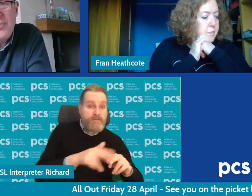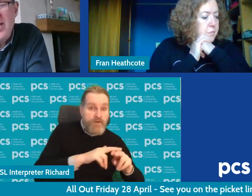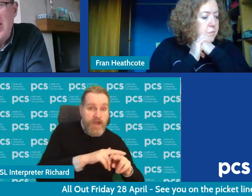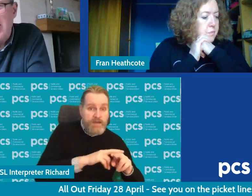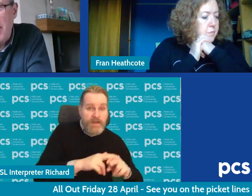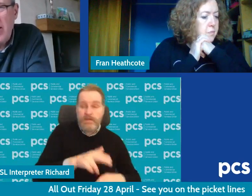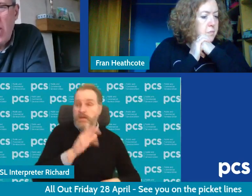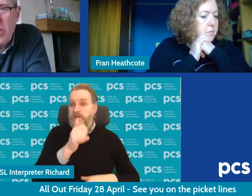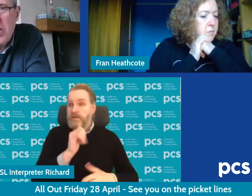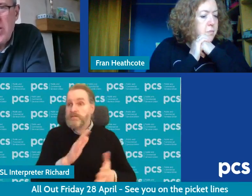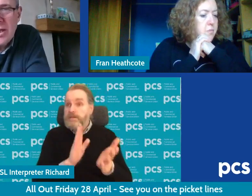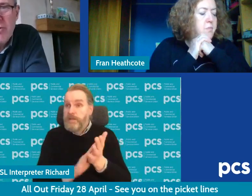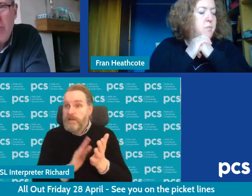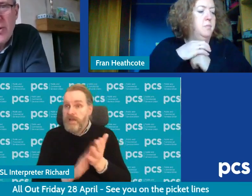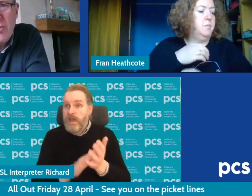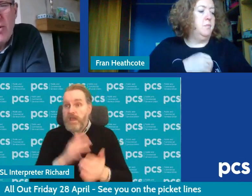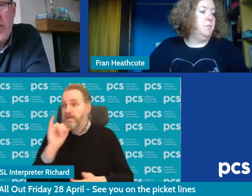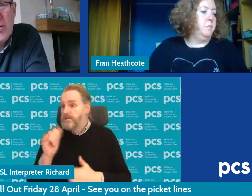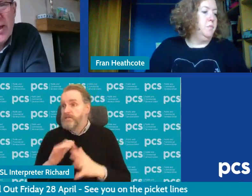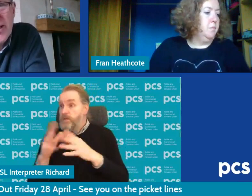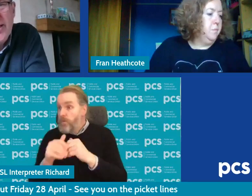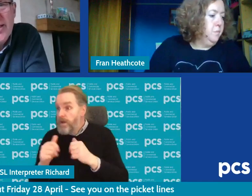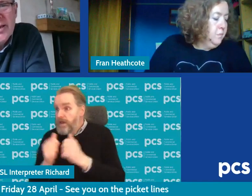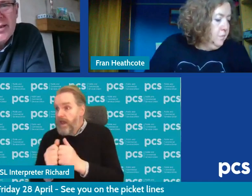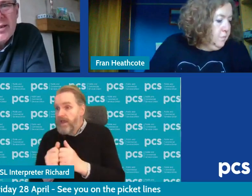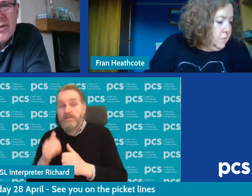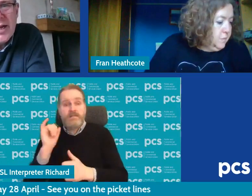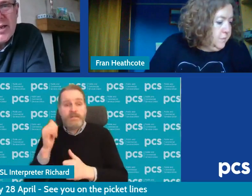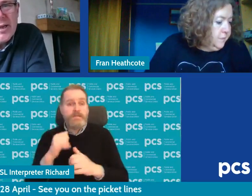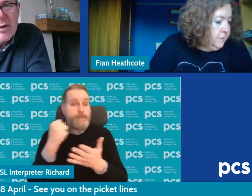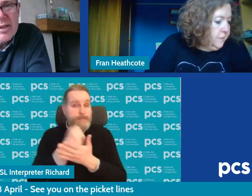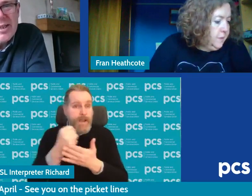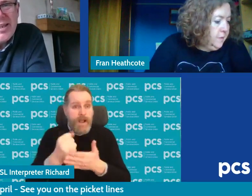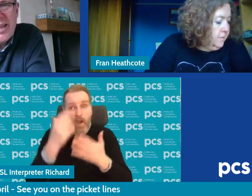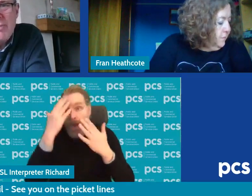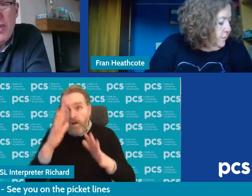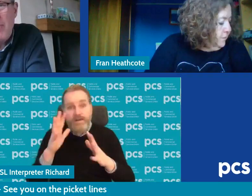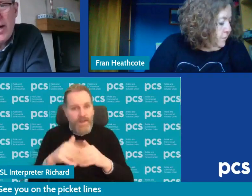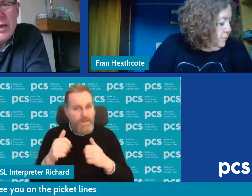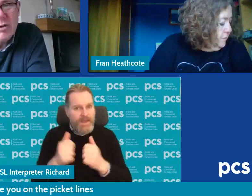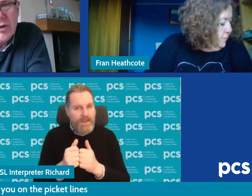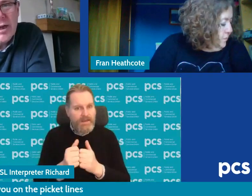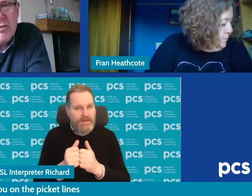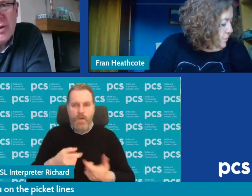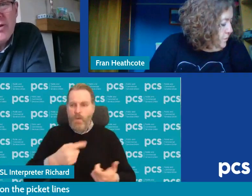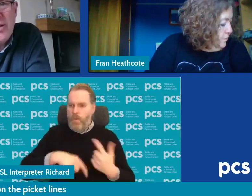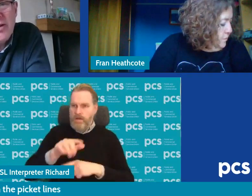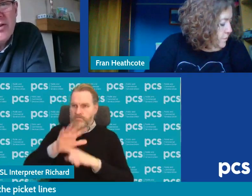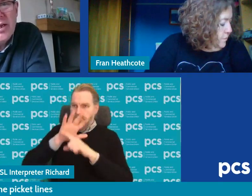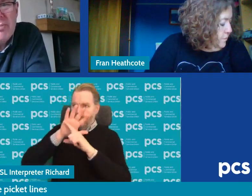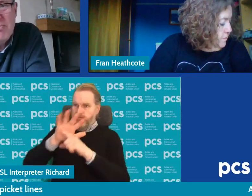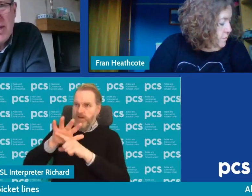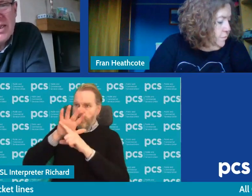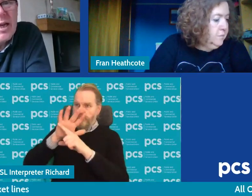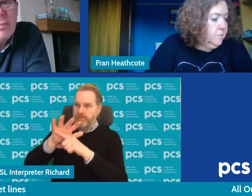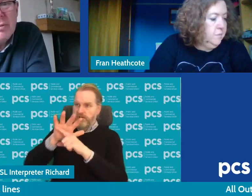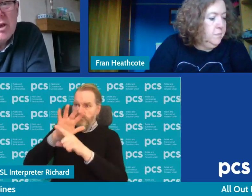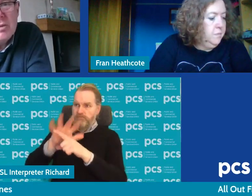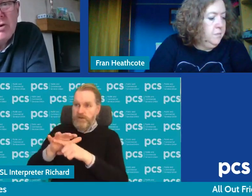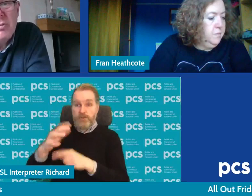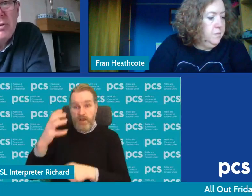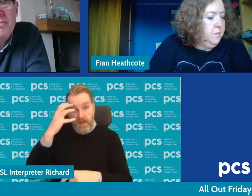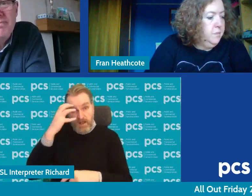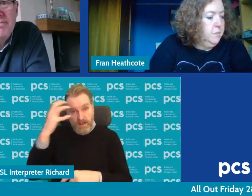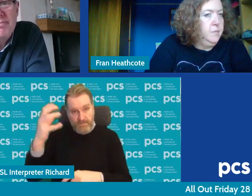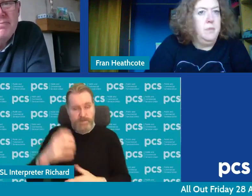that is that by constantly reviewing what we're doing, the idea is to keep that pressure on the government and to keep mixing up as much